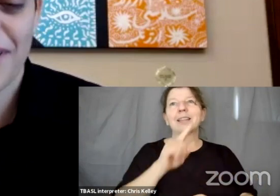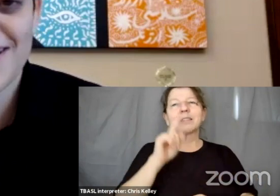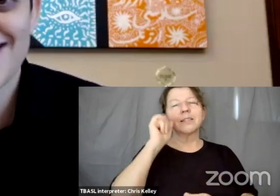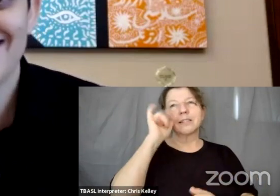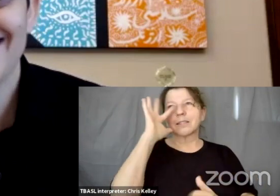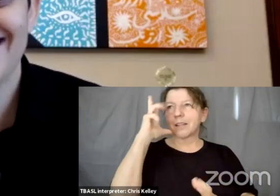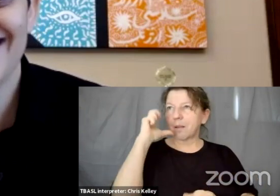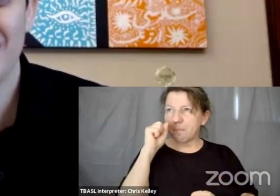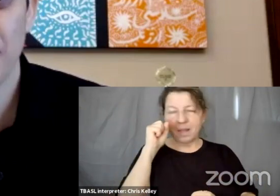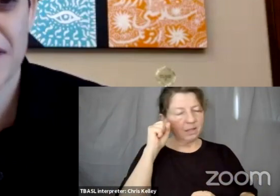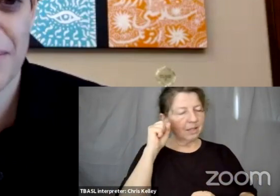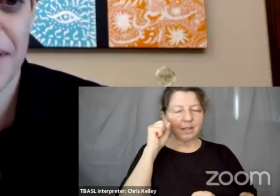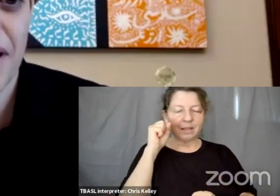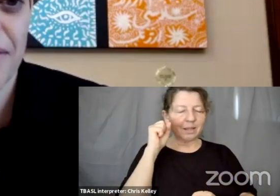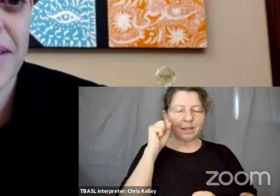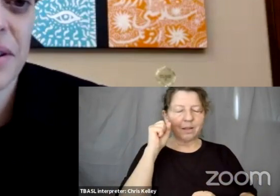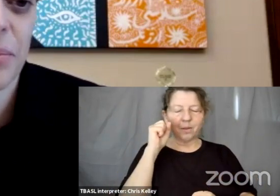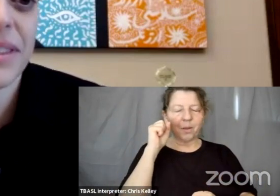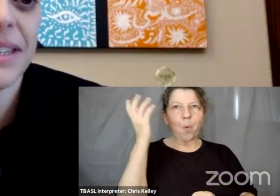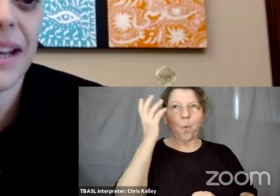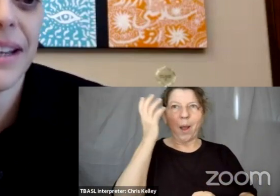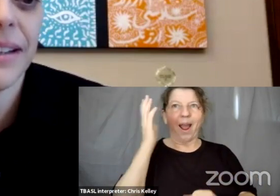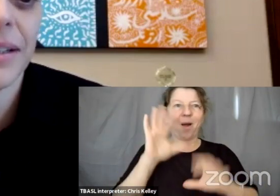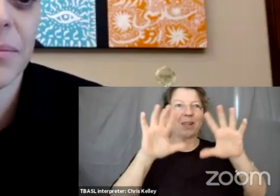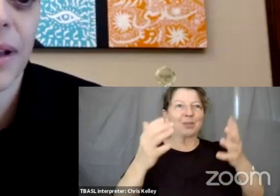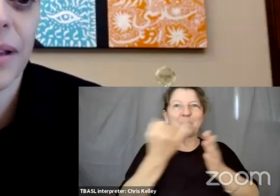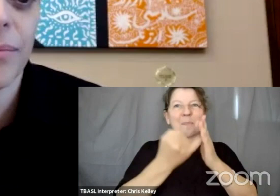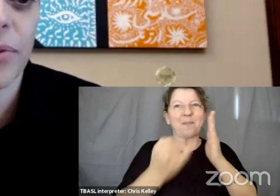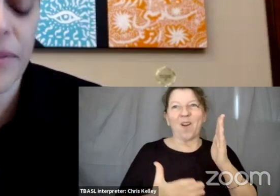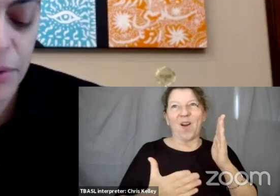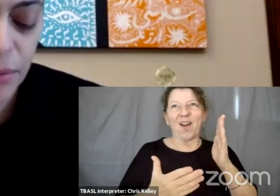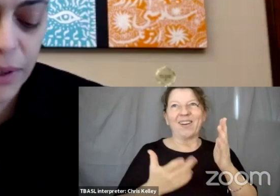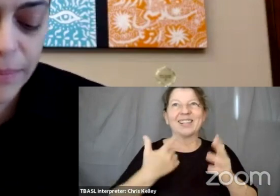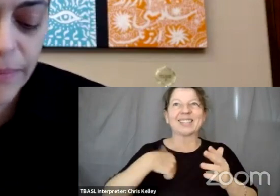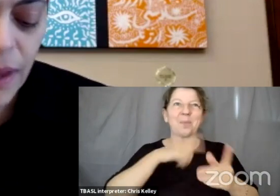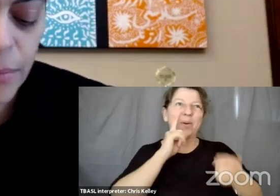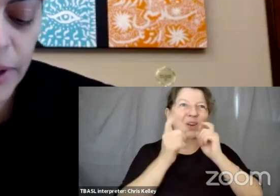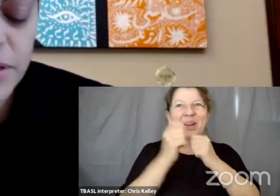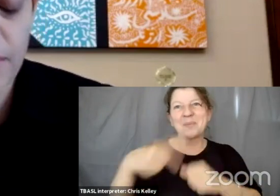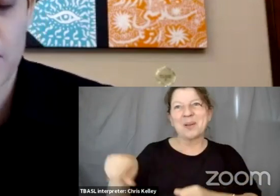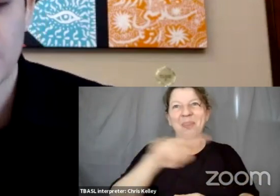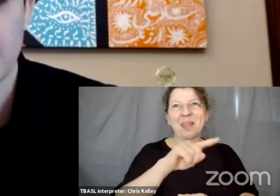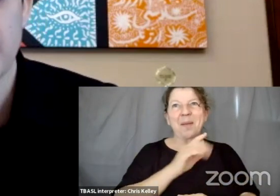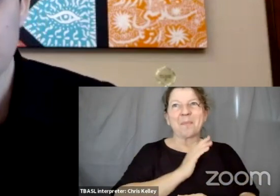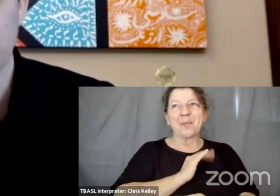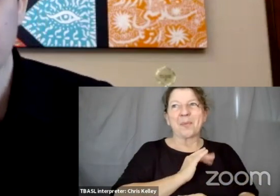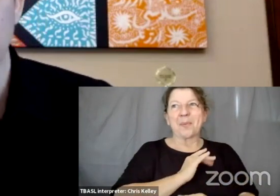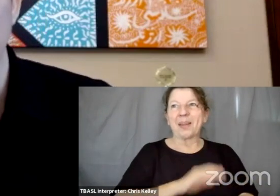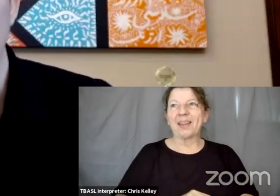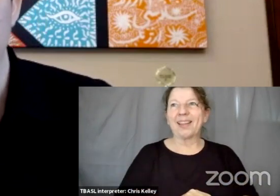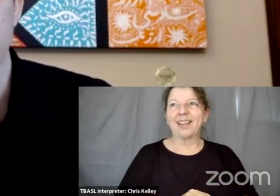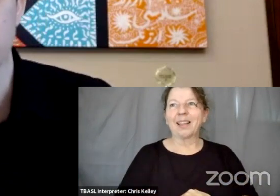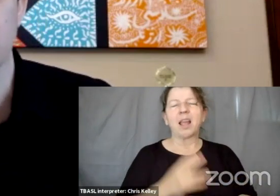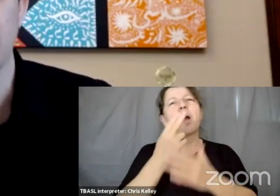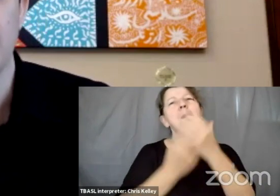group of artists that we get to be in conversation with today. And both of you bring so much to this national and